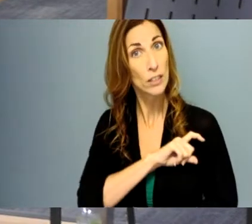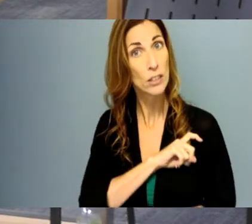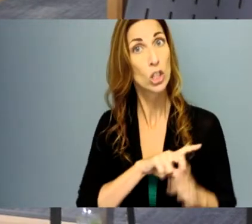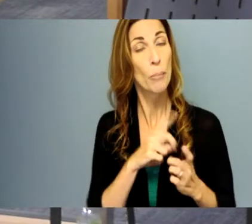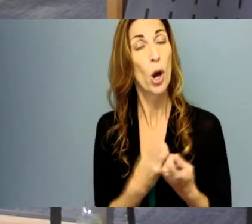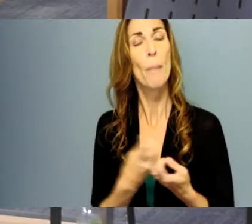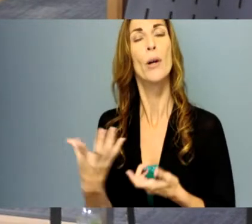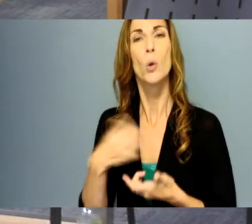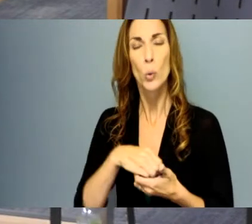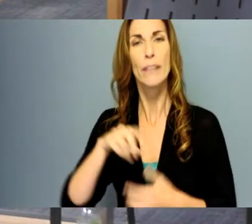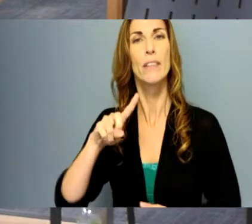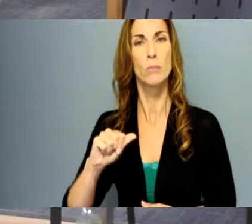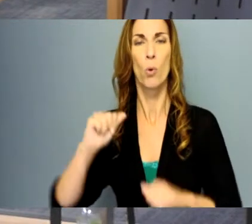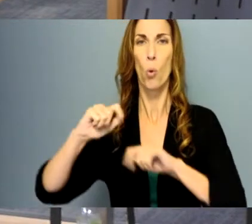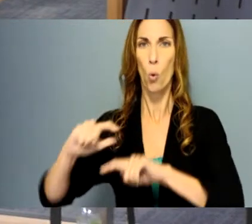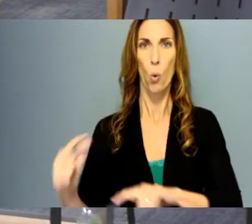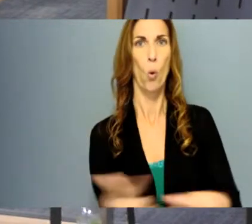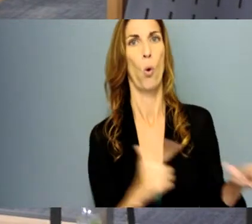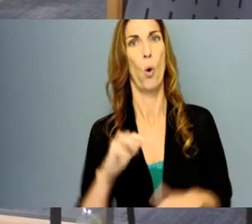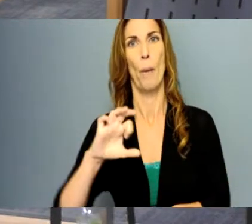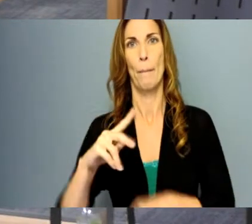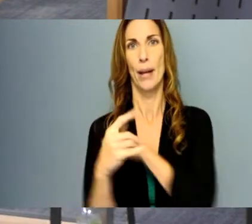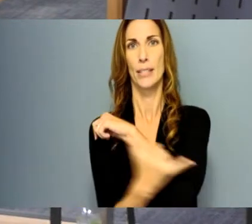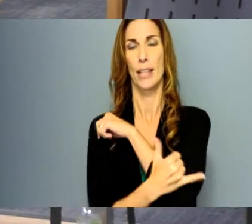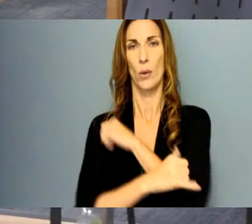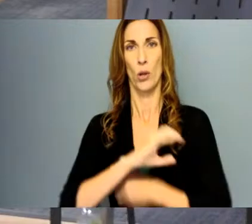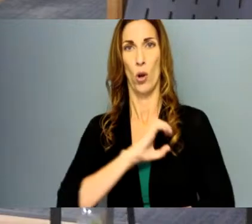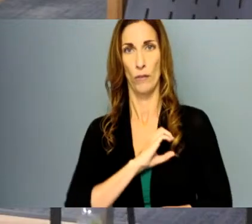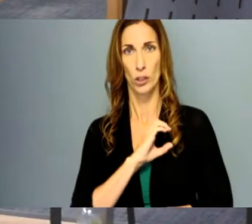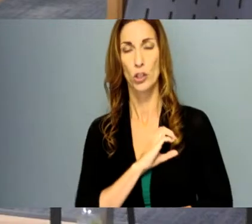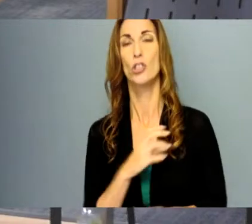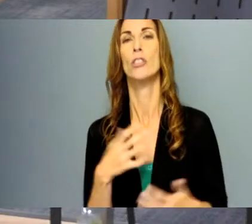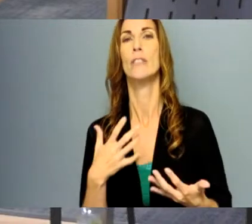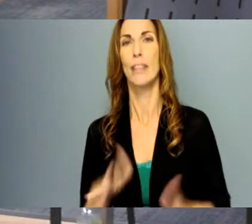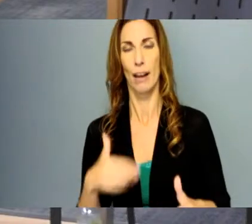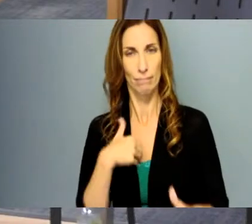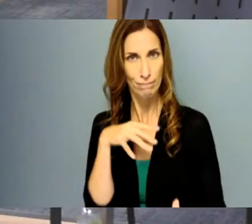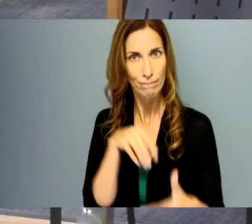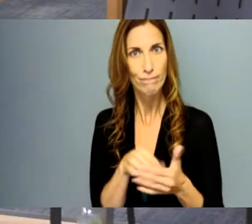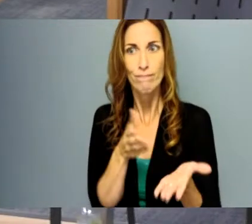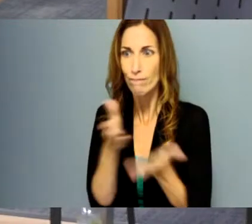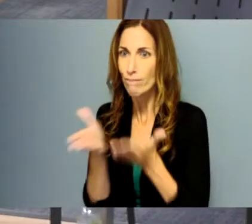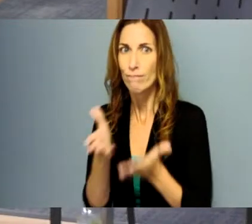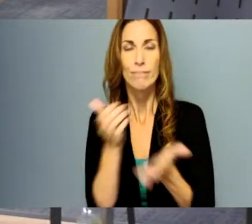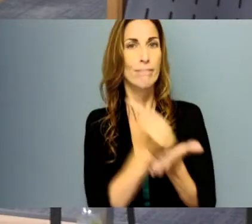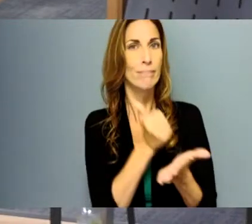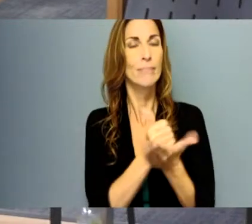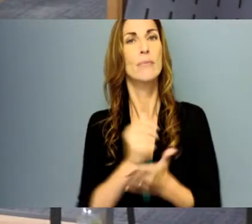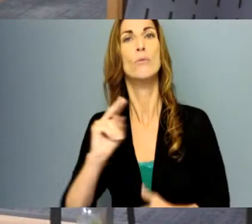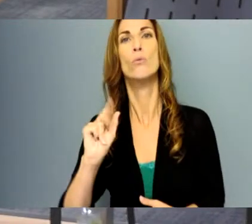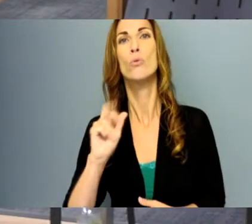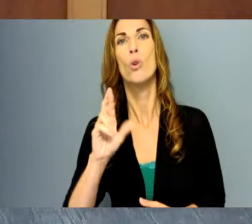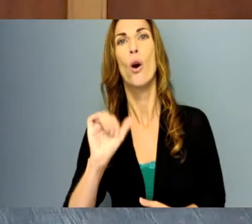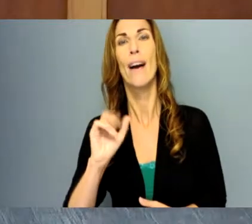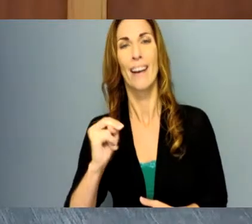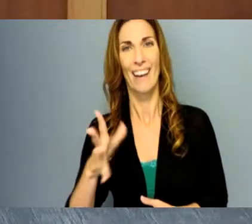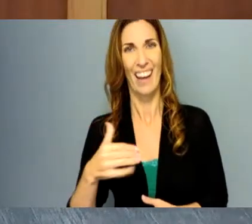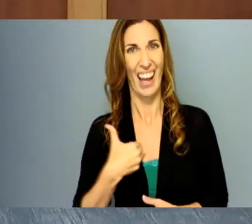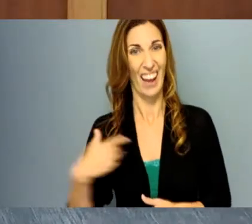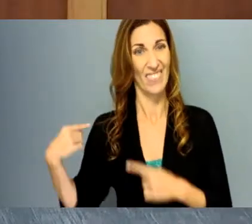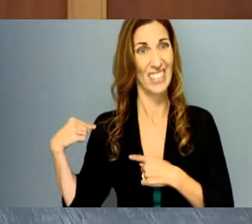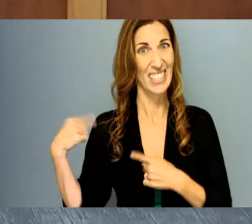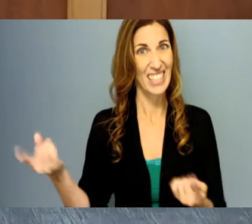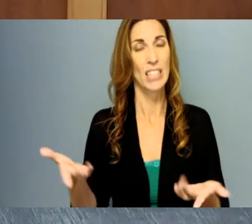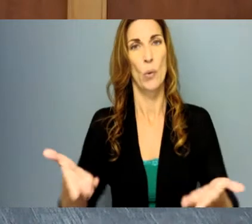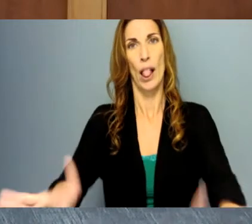District Attorney, all of Bucks County law enforcement has been at the forefront of carrying Narcan nasal spray since it was